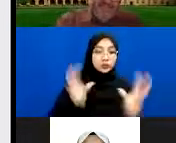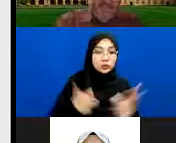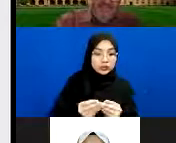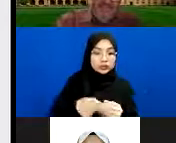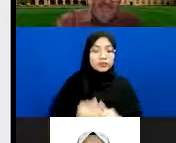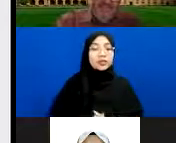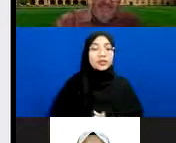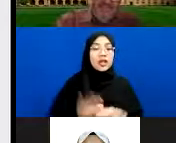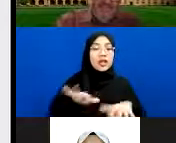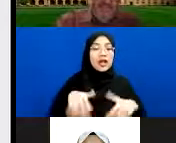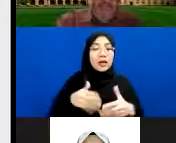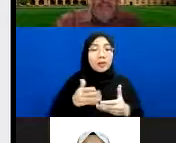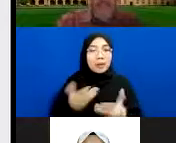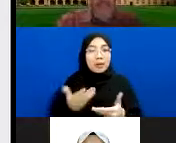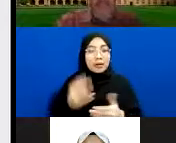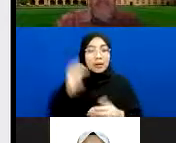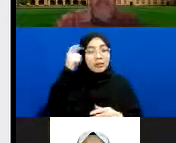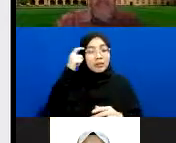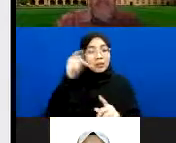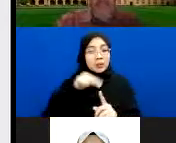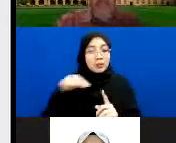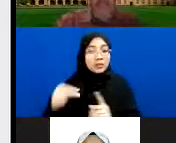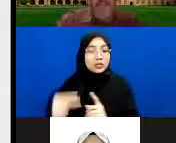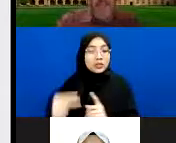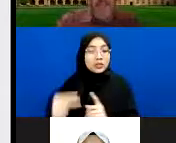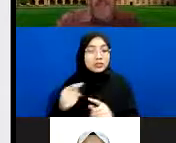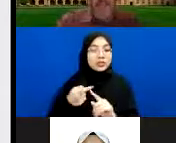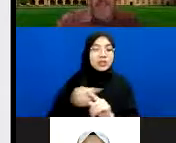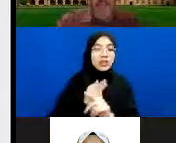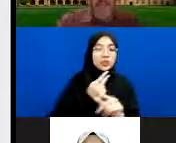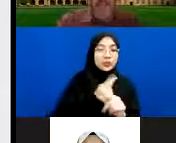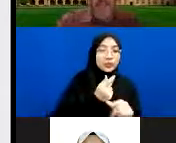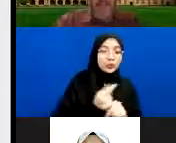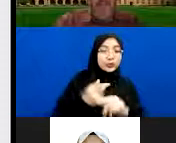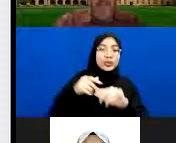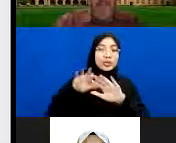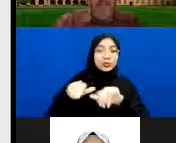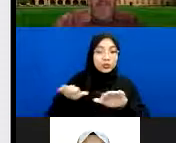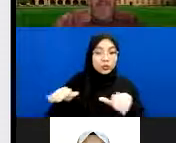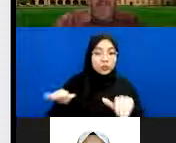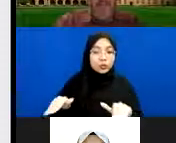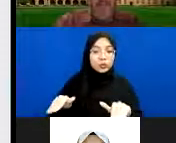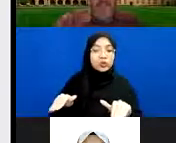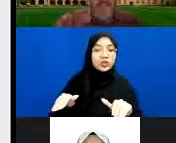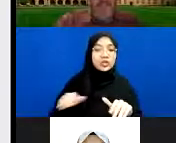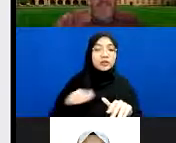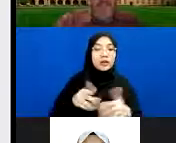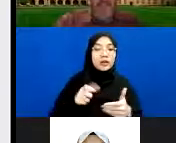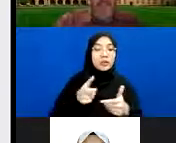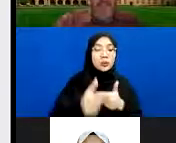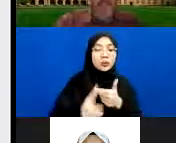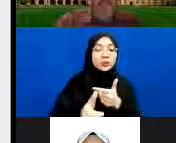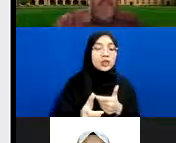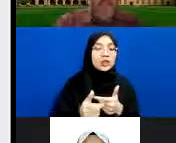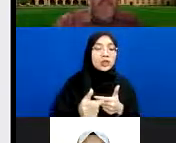classroom? And what is the perception of the mainstream teachers and students towards the